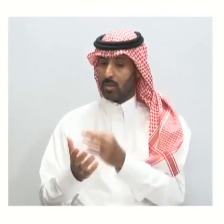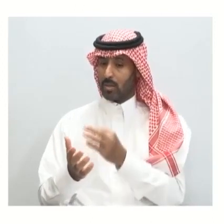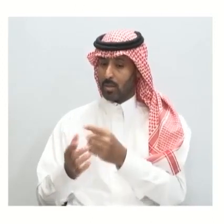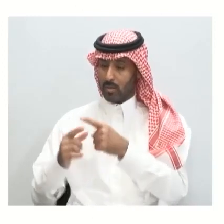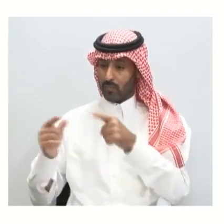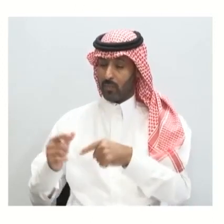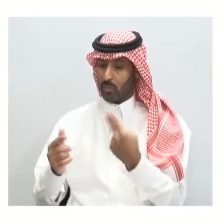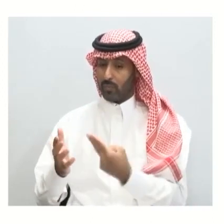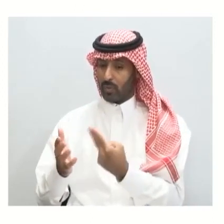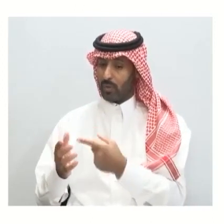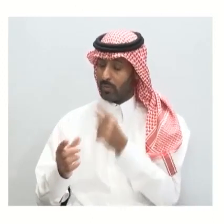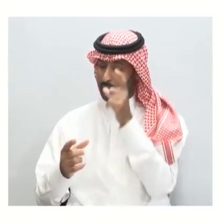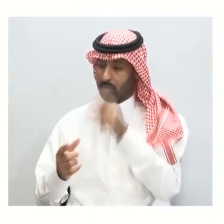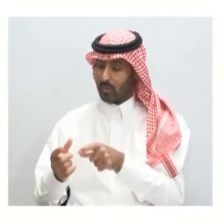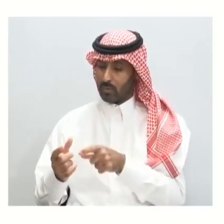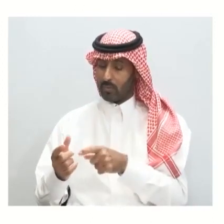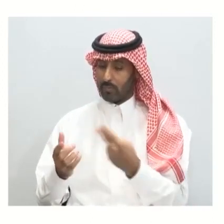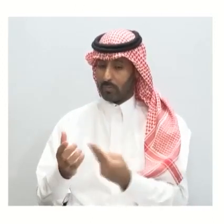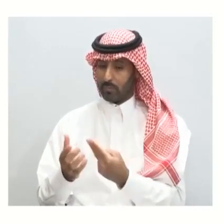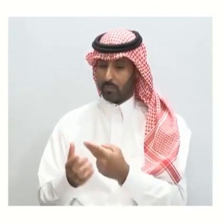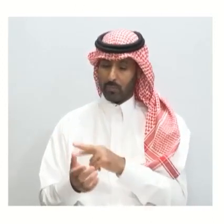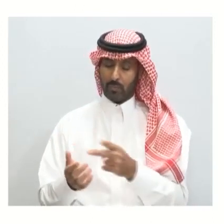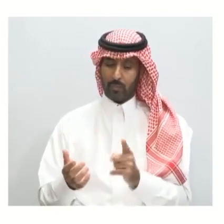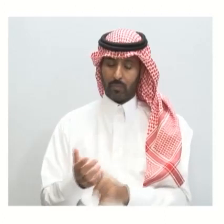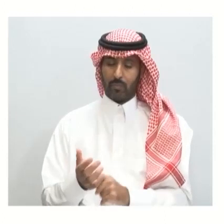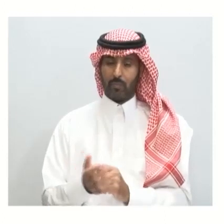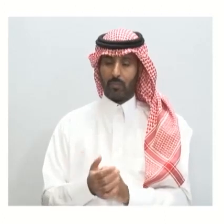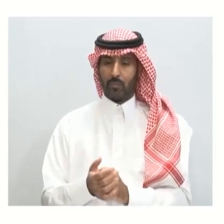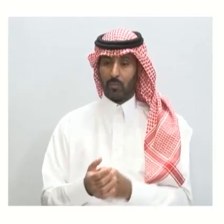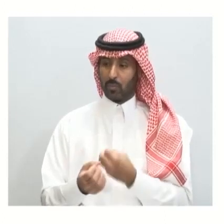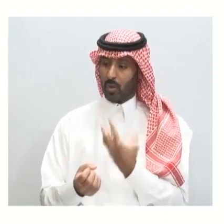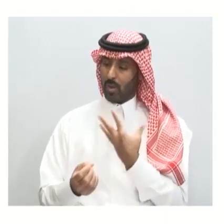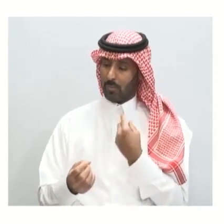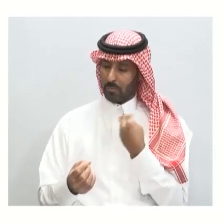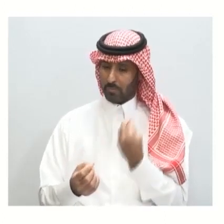foreign artists. So don't miss it. It's absolutely fascinating.